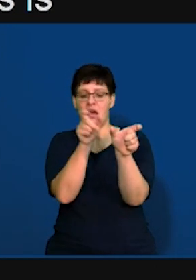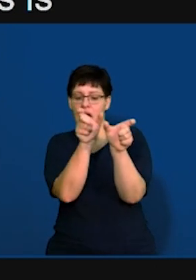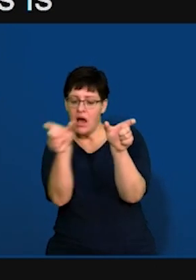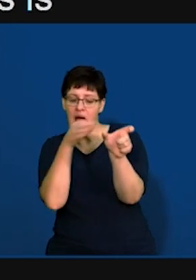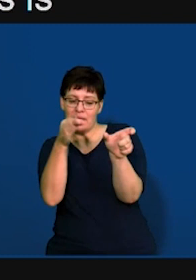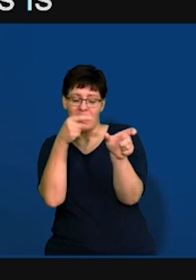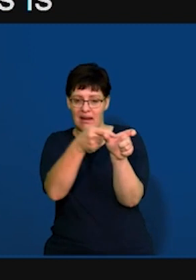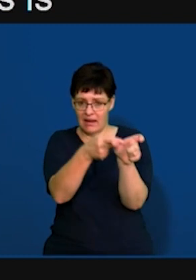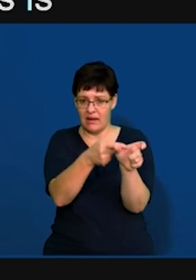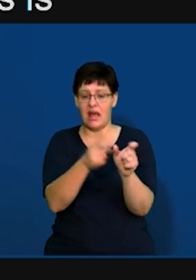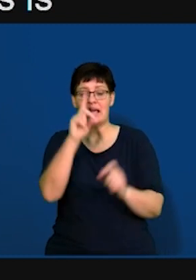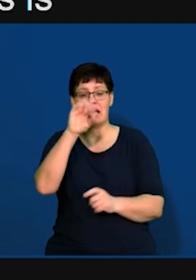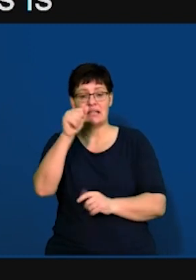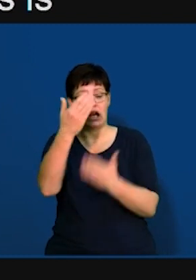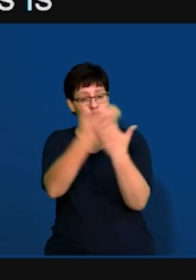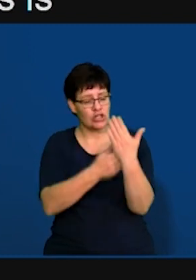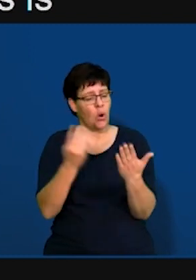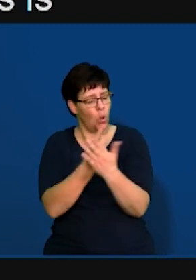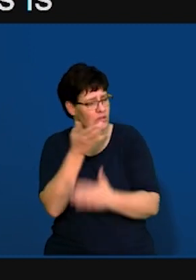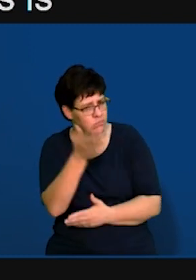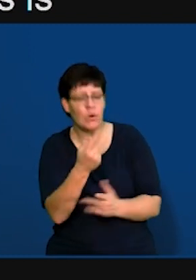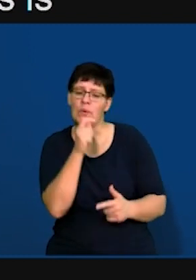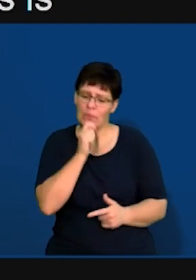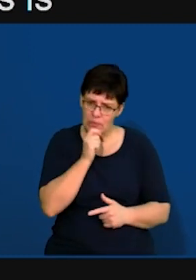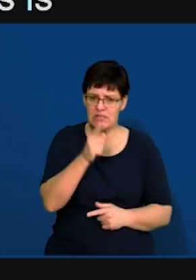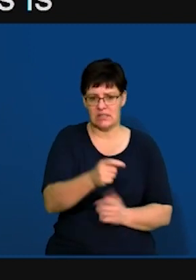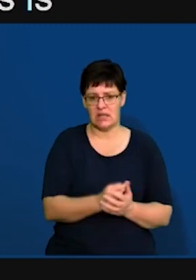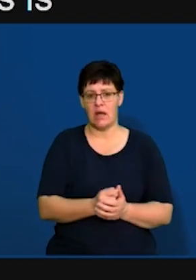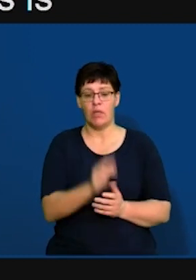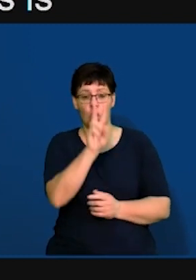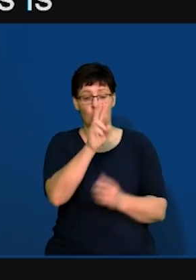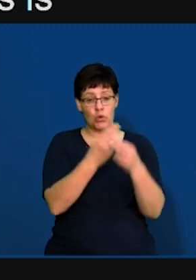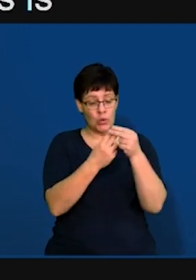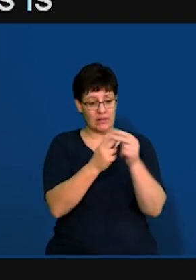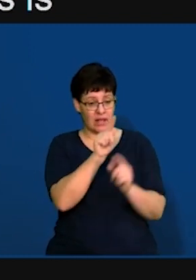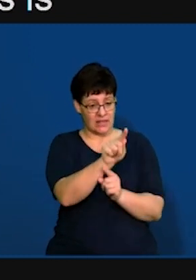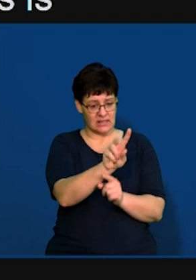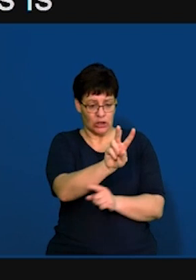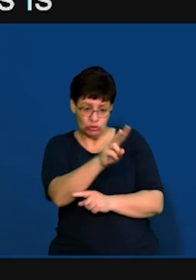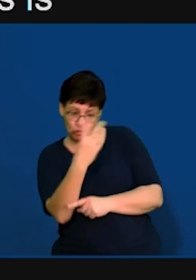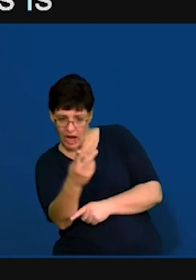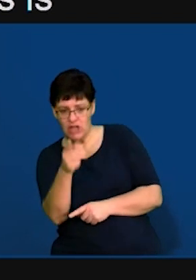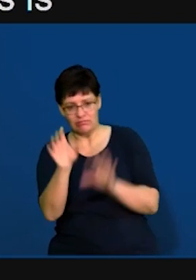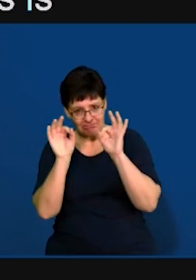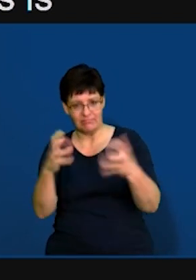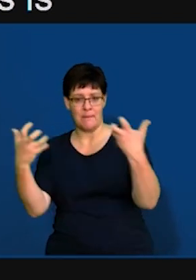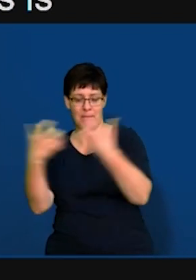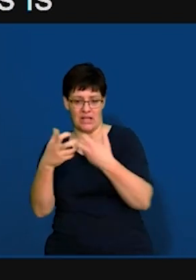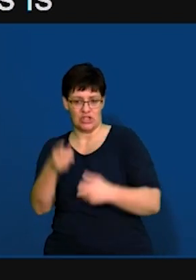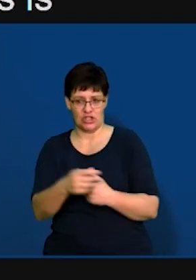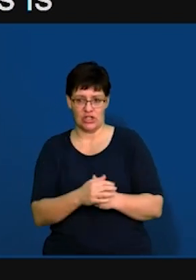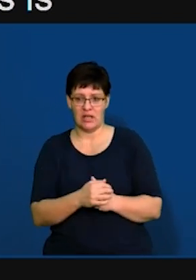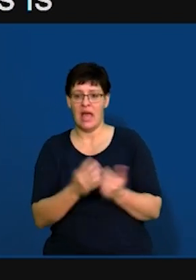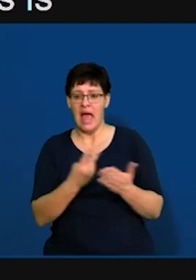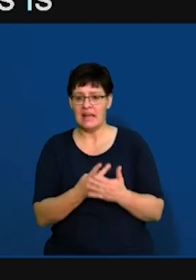is always provided. Ensure that the conversion of units is covered, the direction dealing with vectors. And make sure, because this